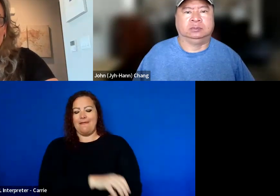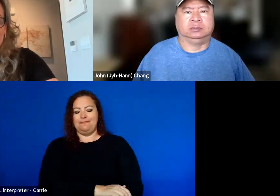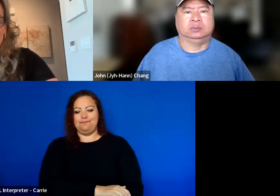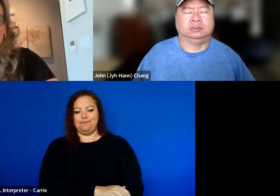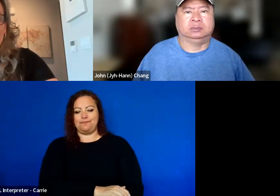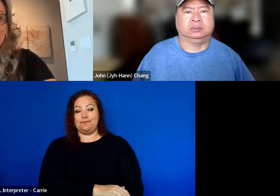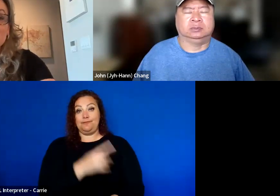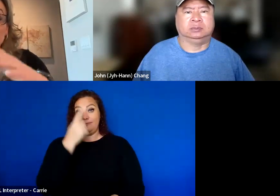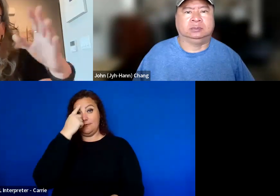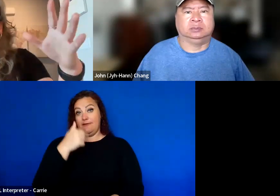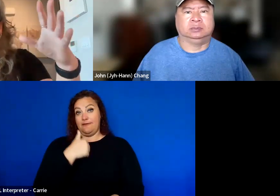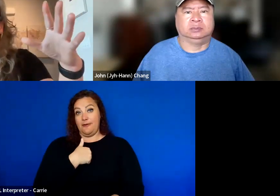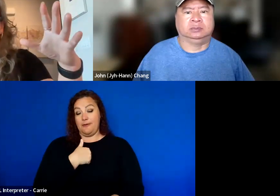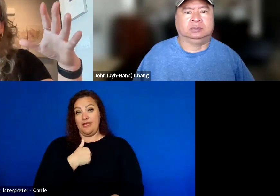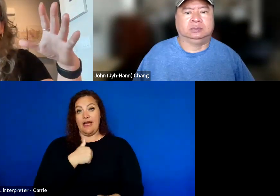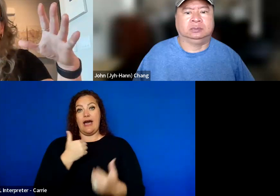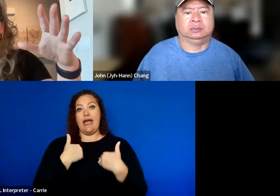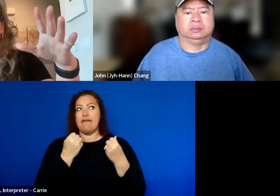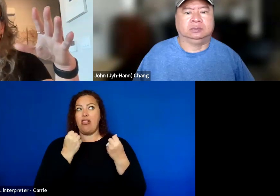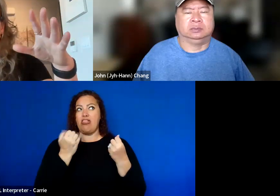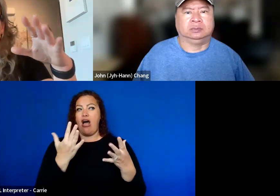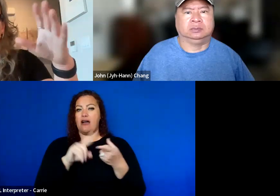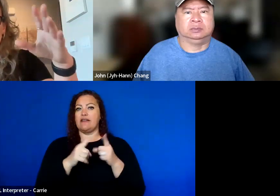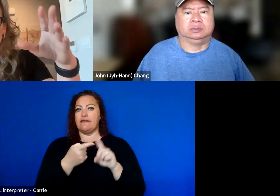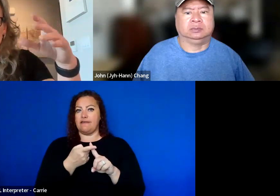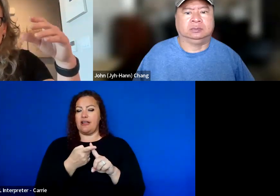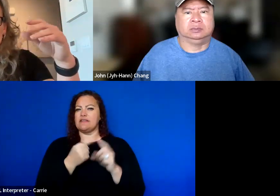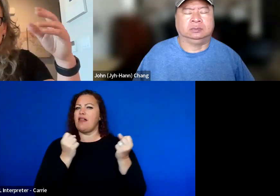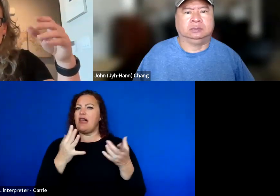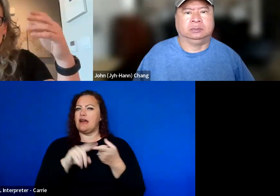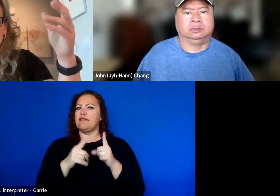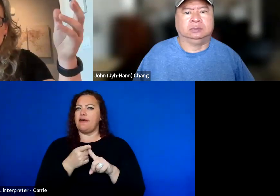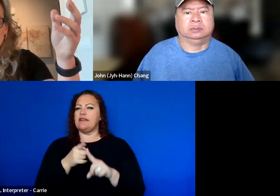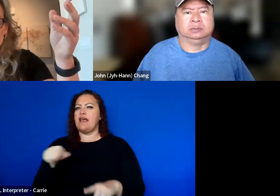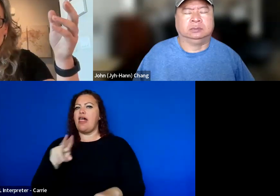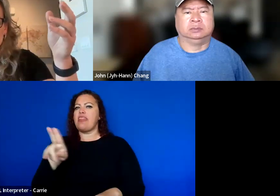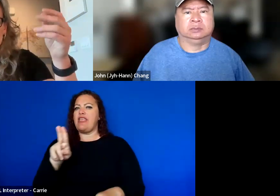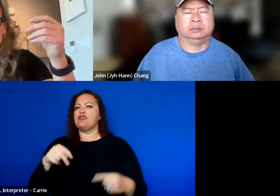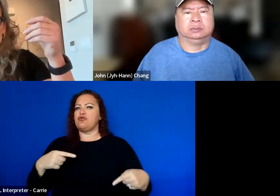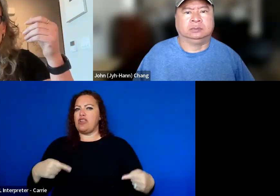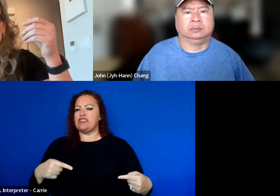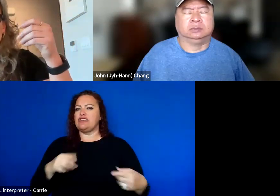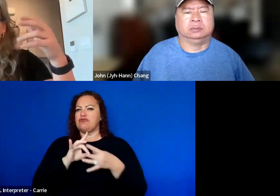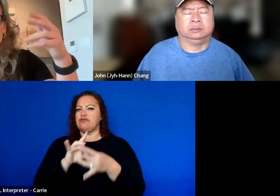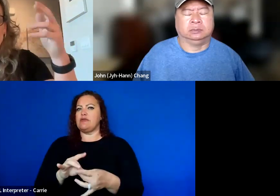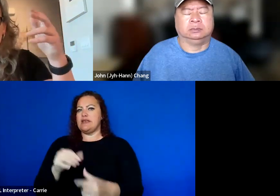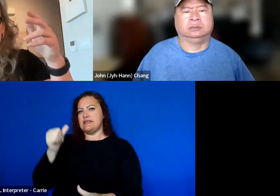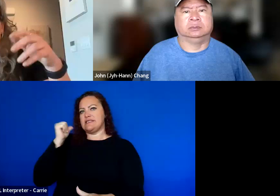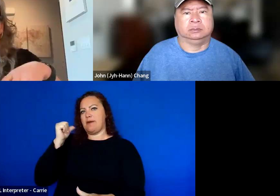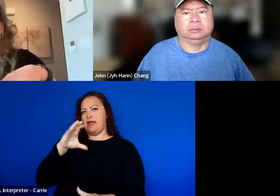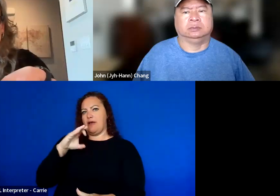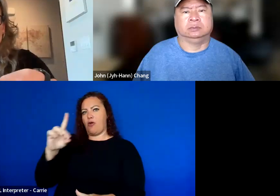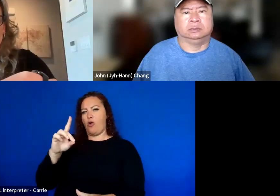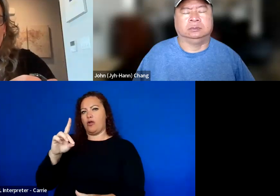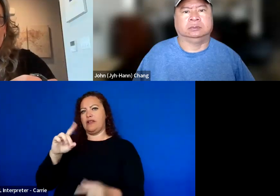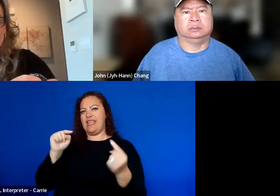For me, I have a lot of friends who use wheelchairs, particularly spinal cord injuries, but some other disabilities